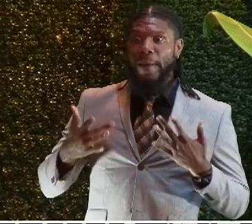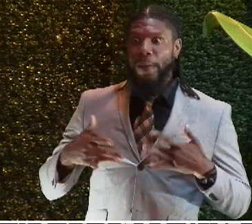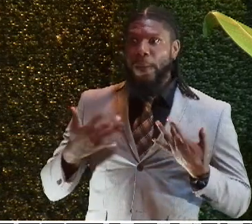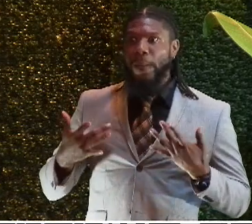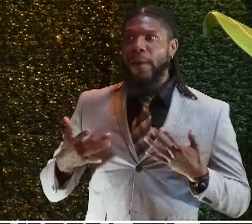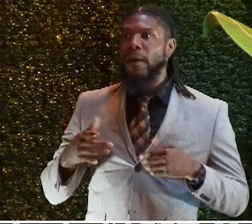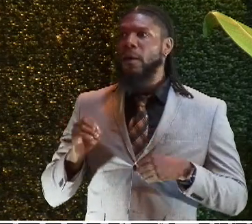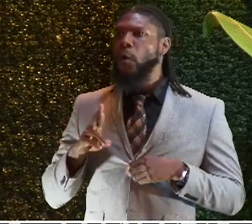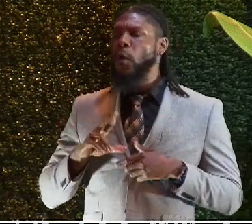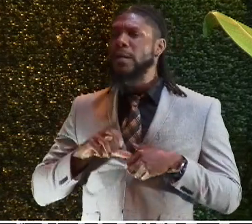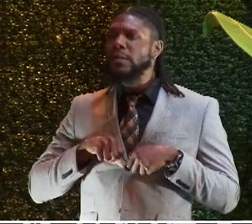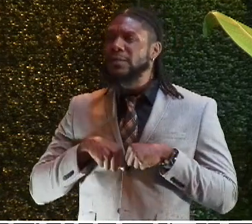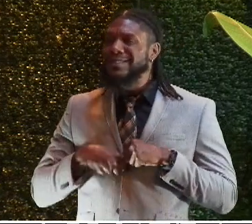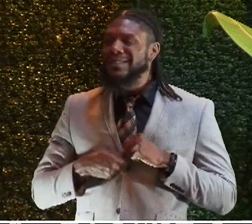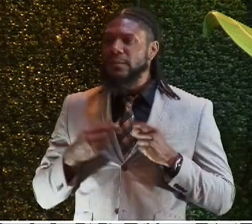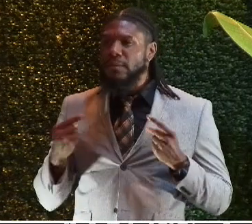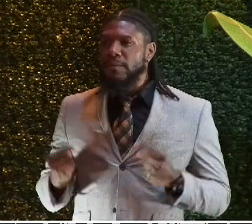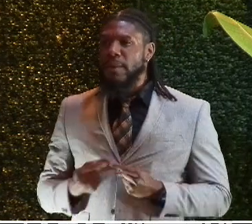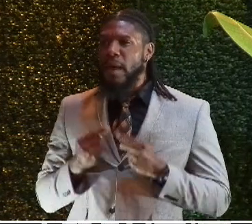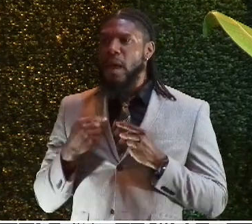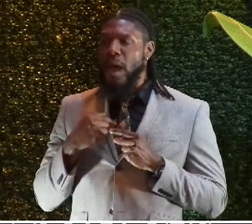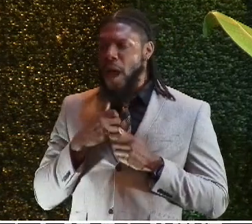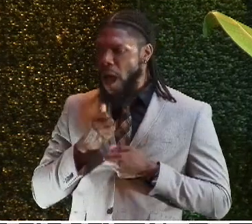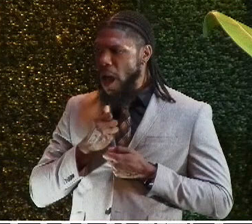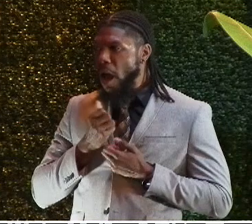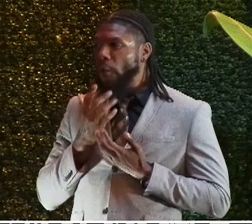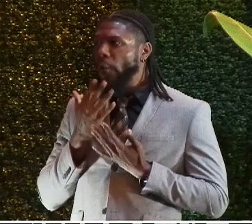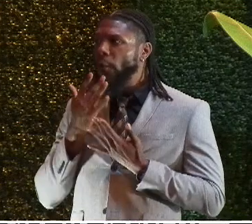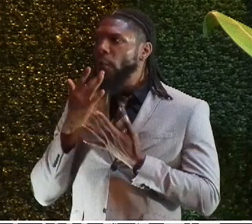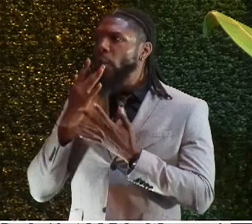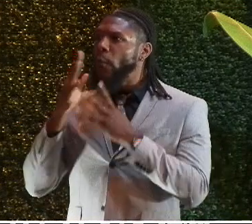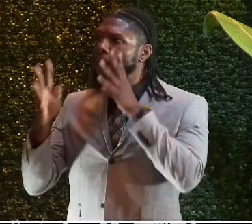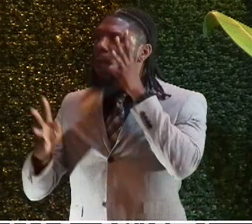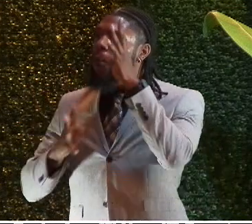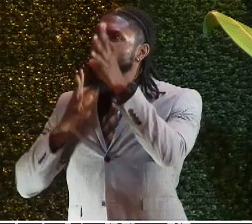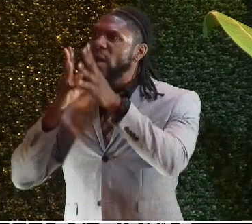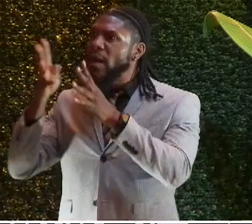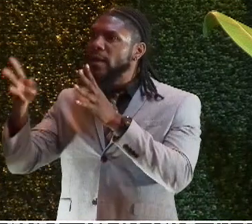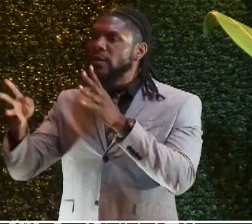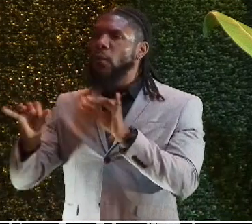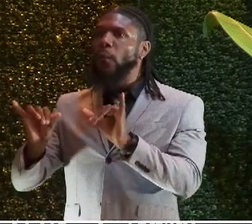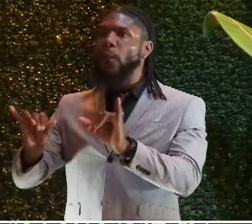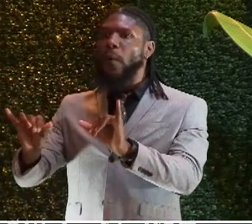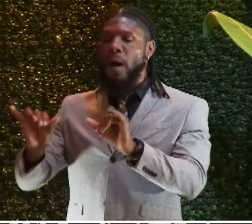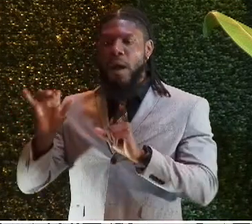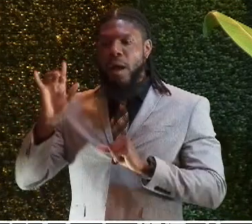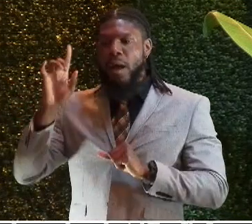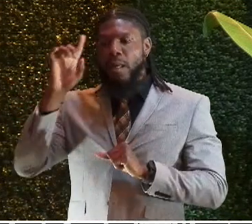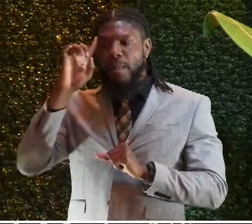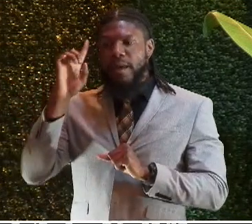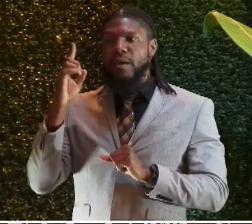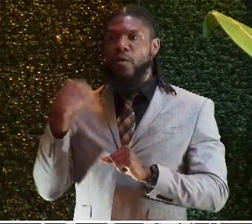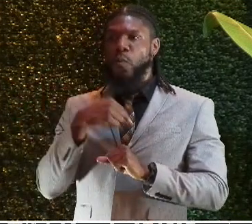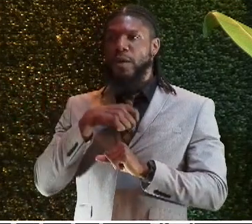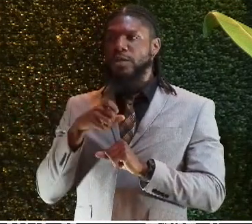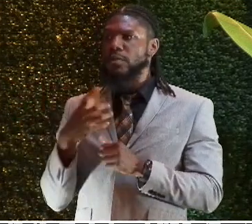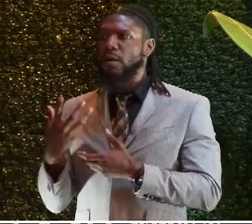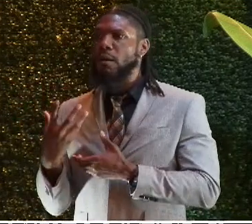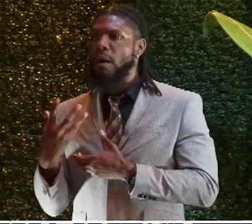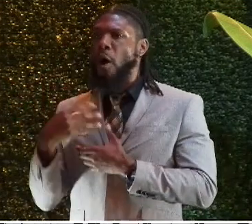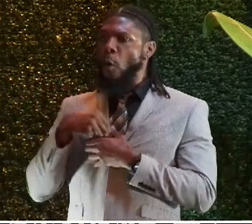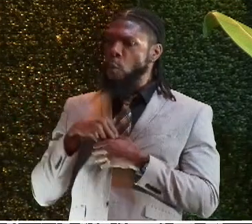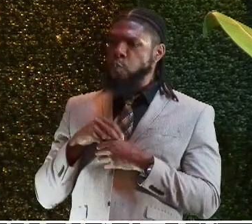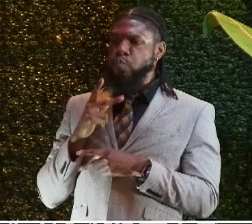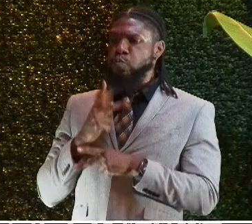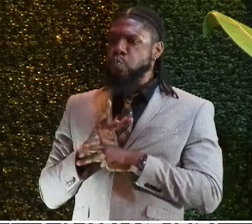extreme pain, it comes out in a creative way. And I think we shouldn't push that away or just